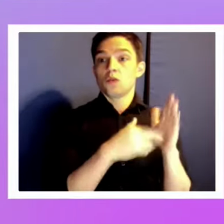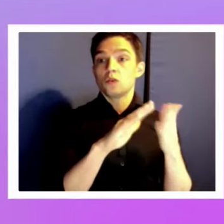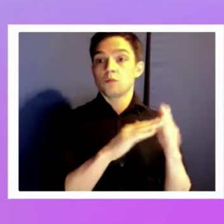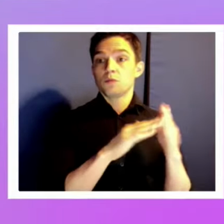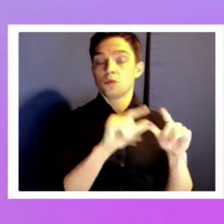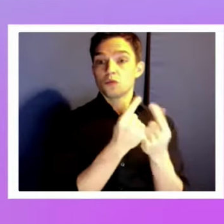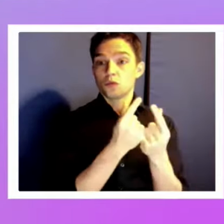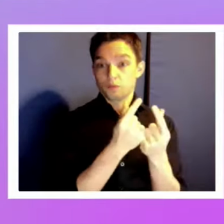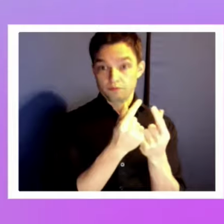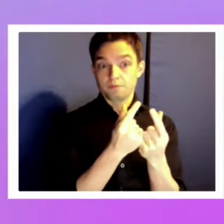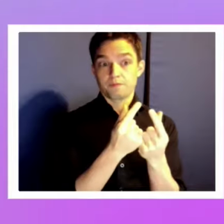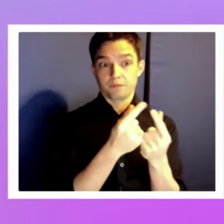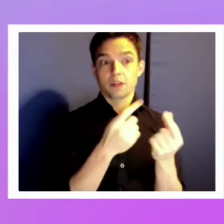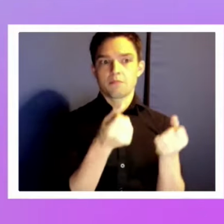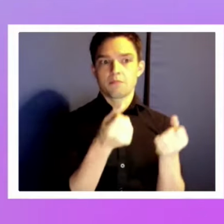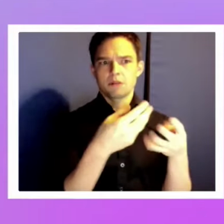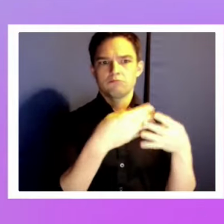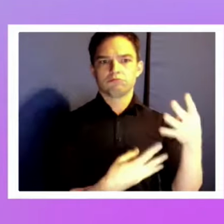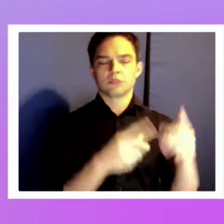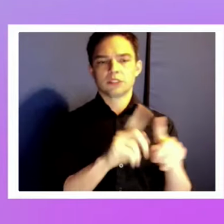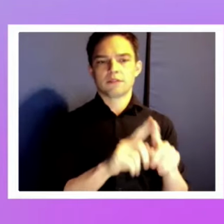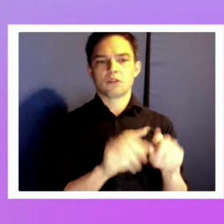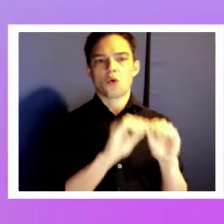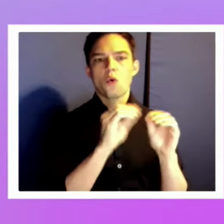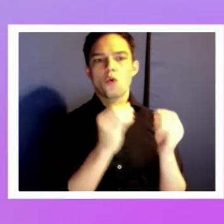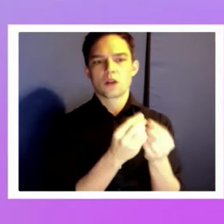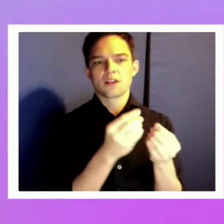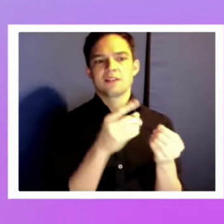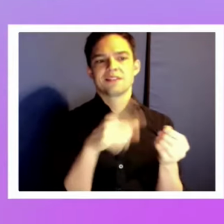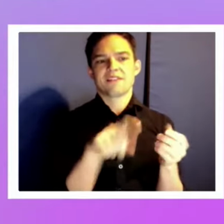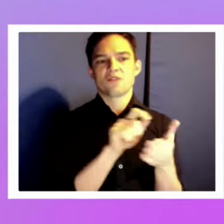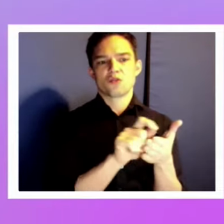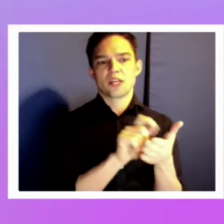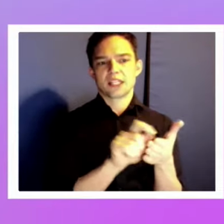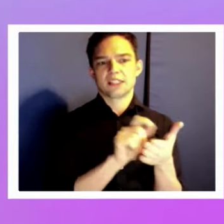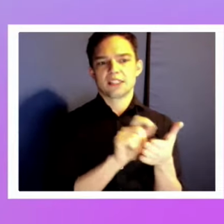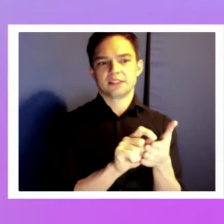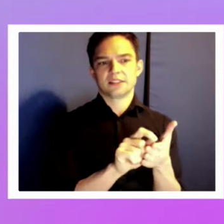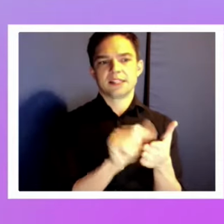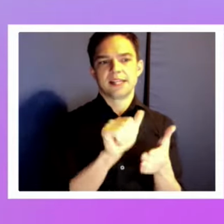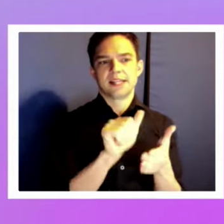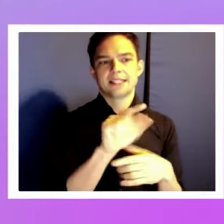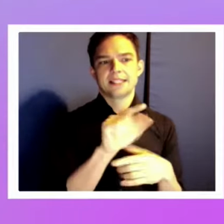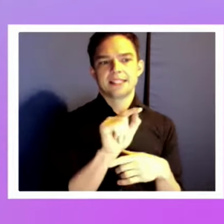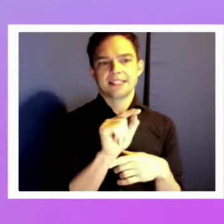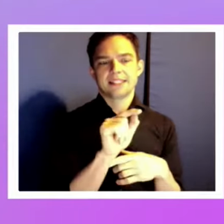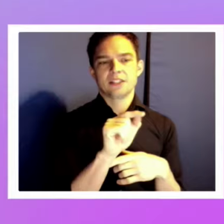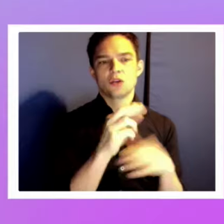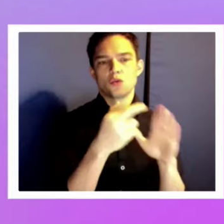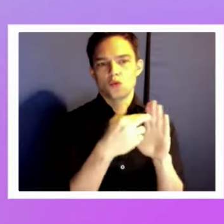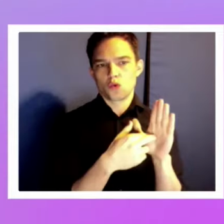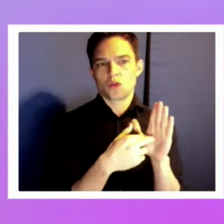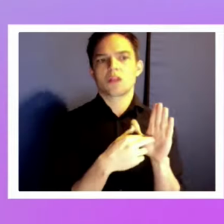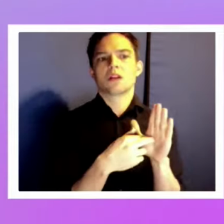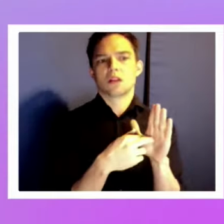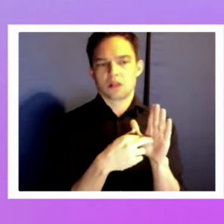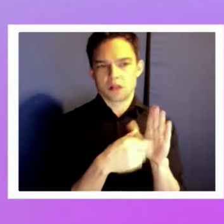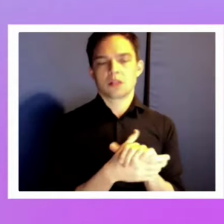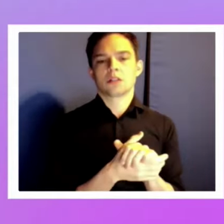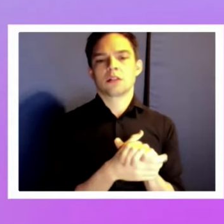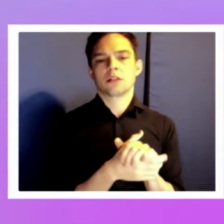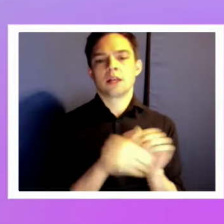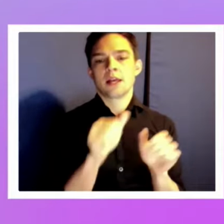and there are a number of organizations that have written ACT rules. There is the